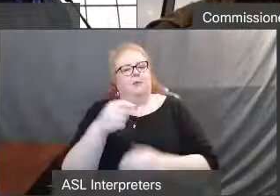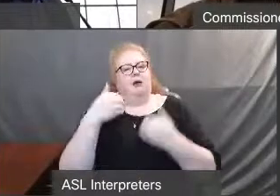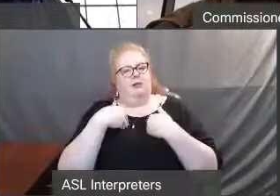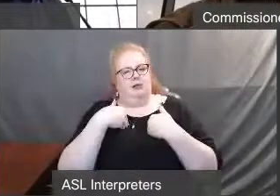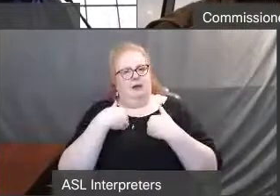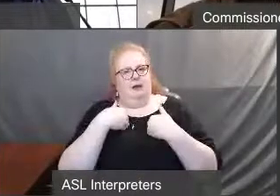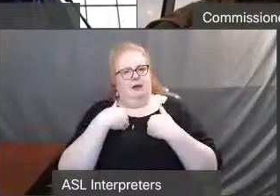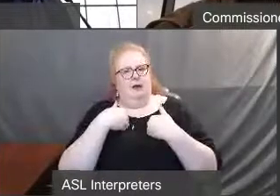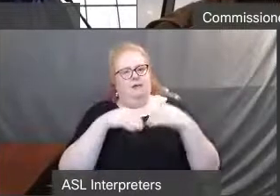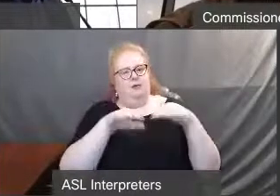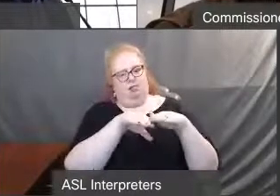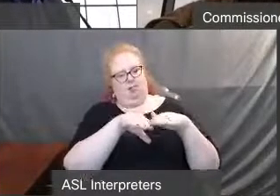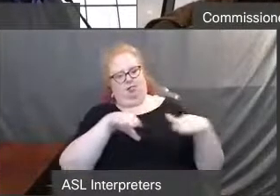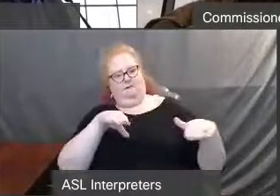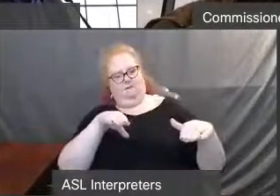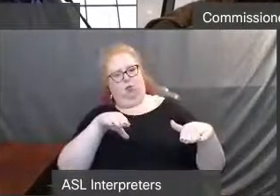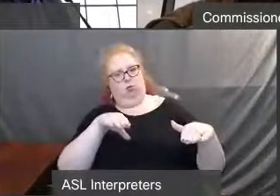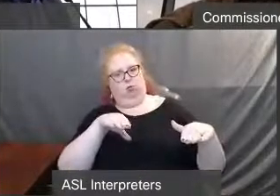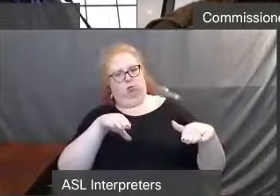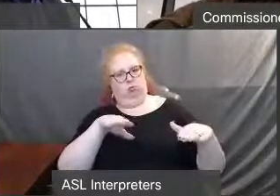field. So